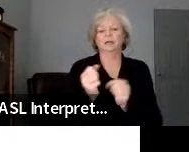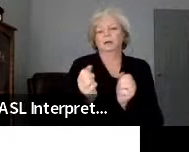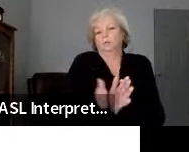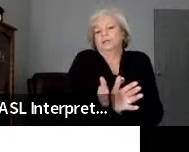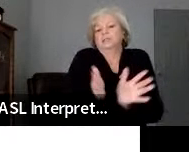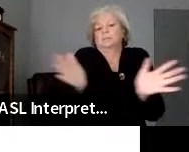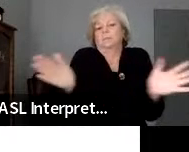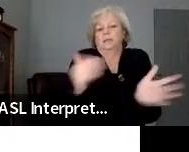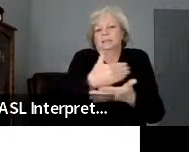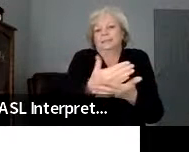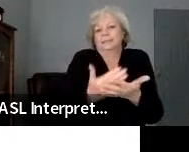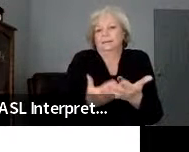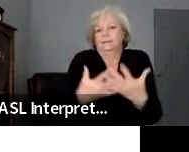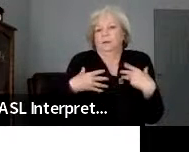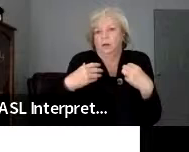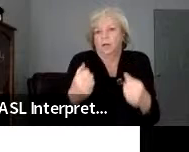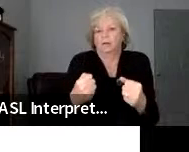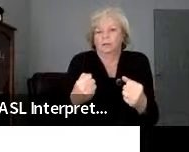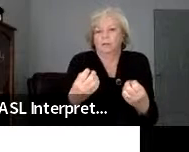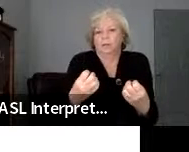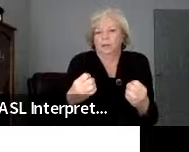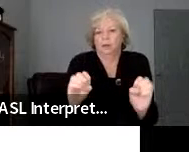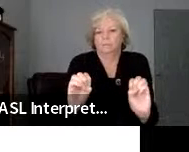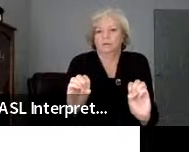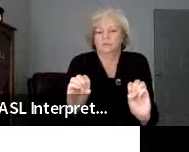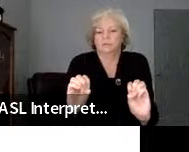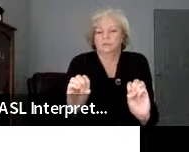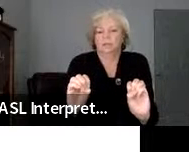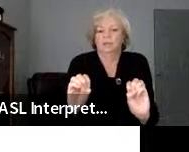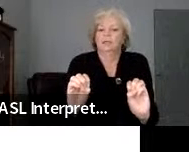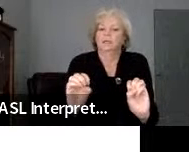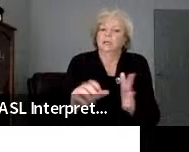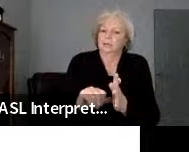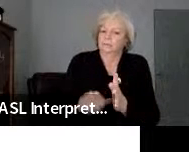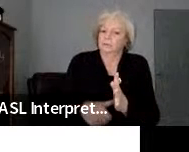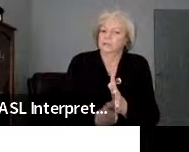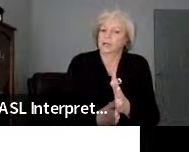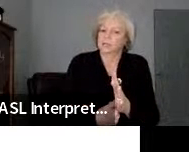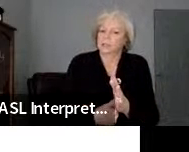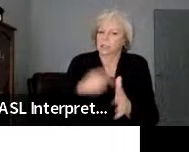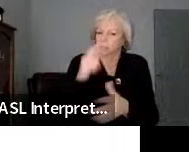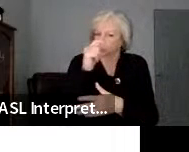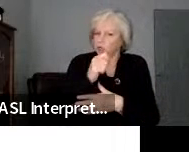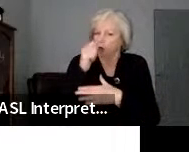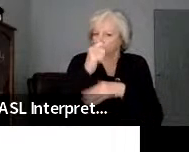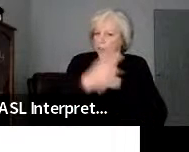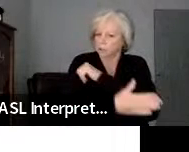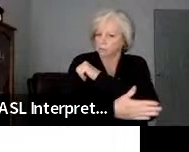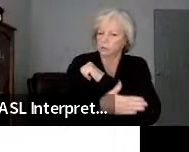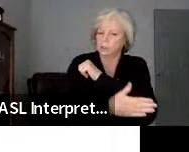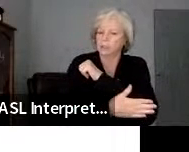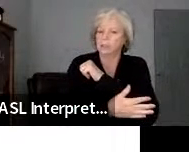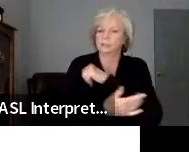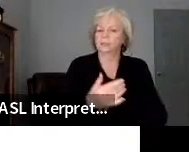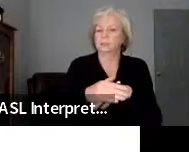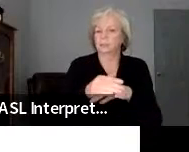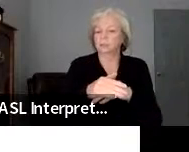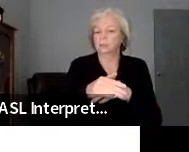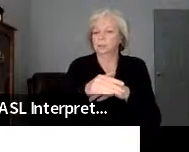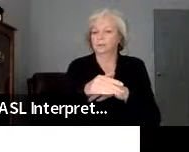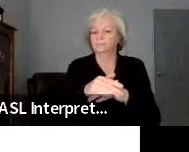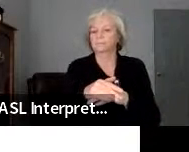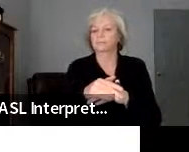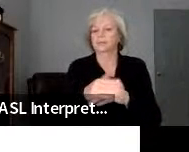health education efforts, also enhance culturally targeted community education, as just increasing our